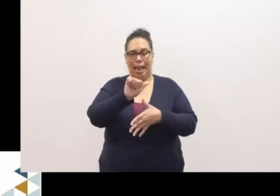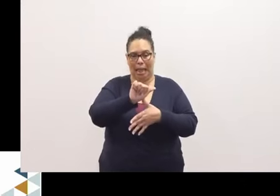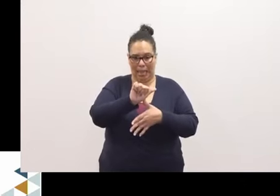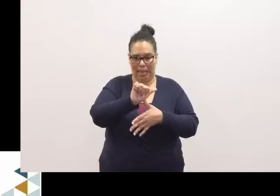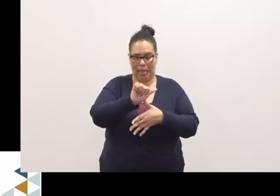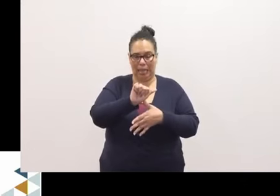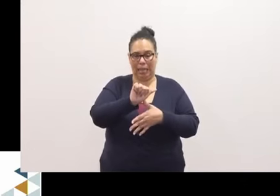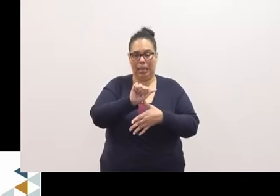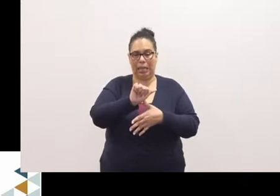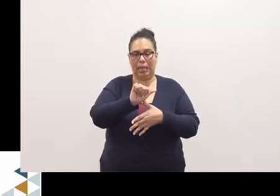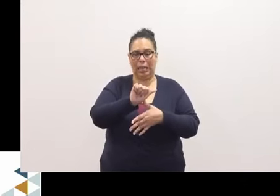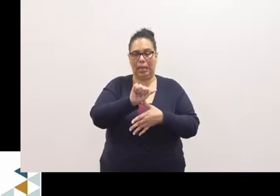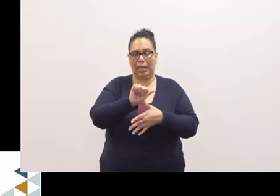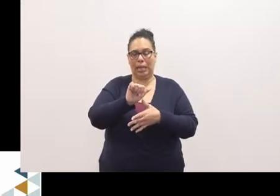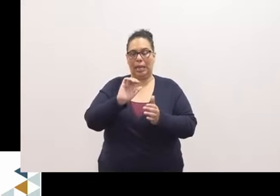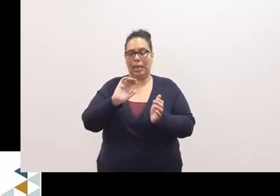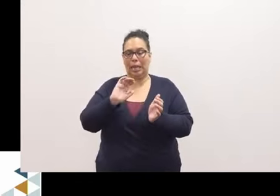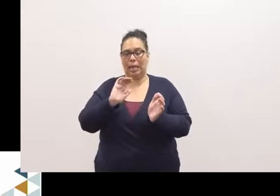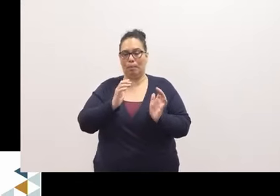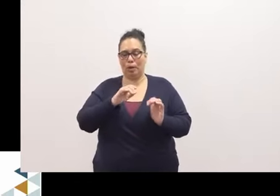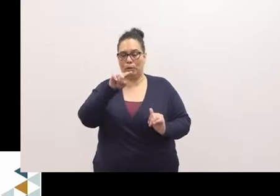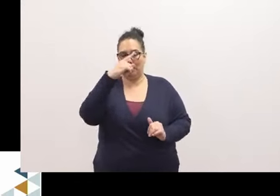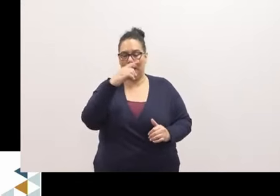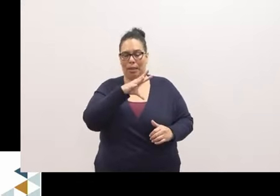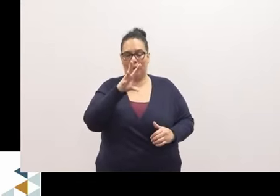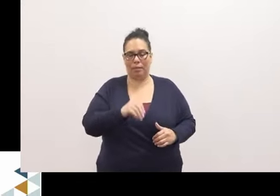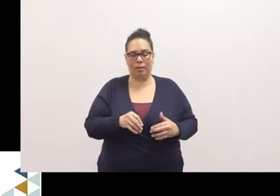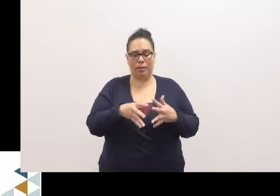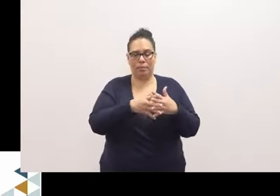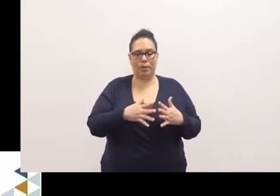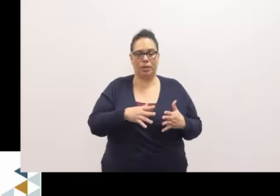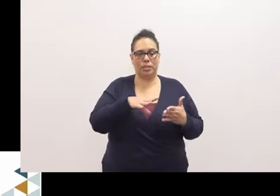to our Black African-American students.